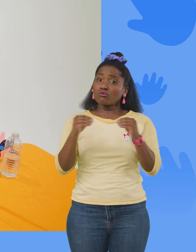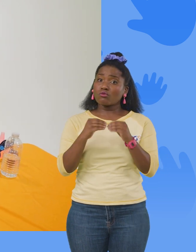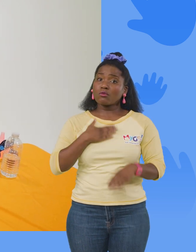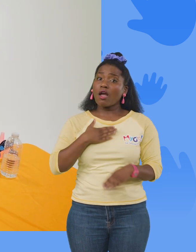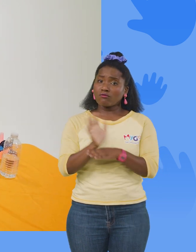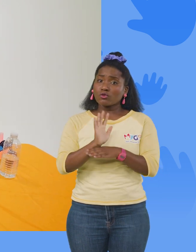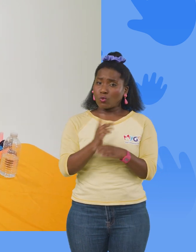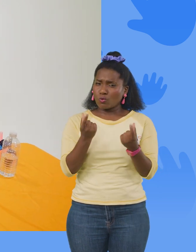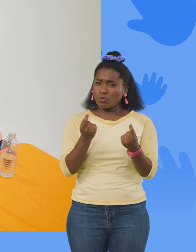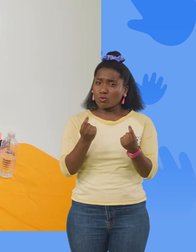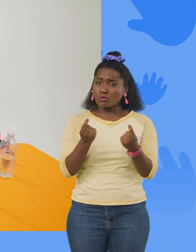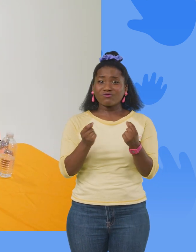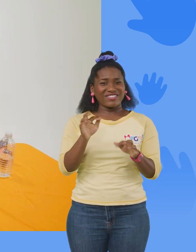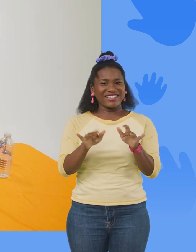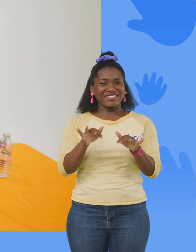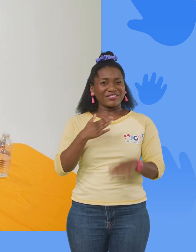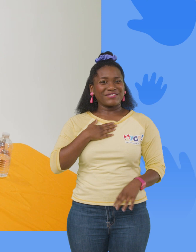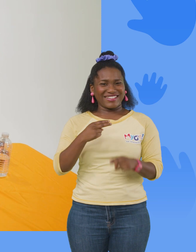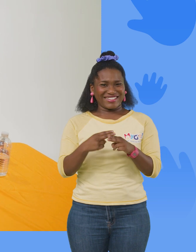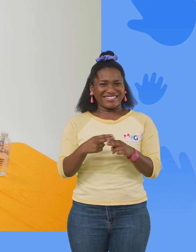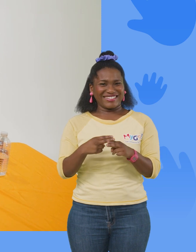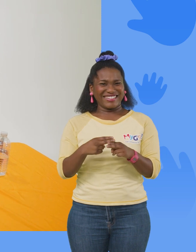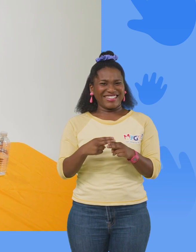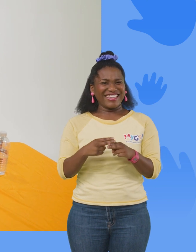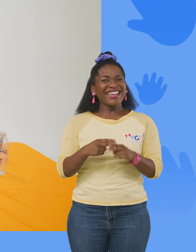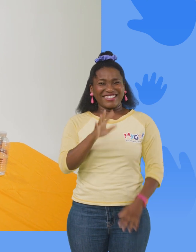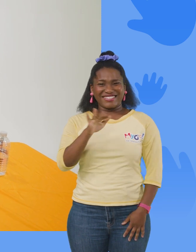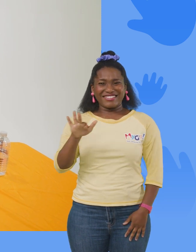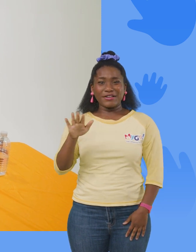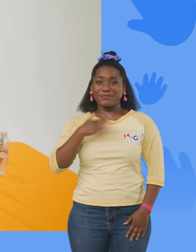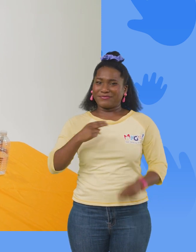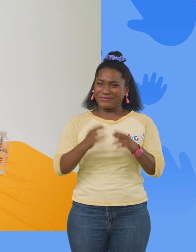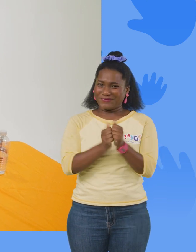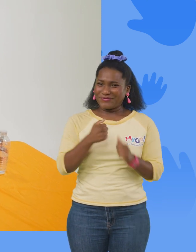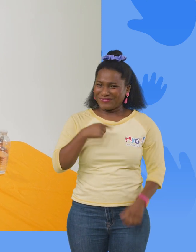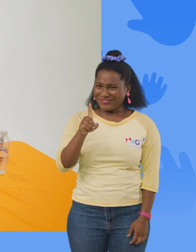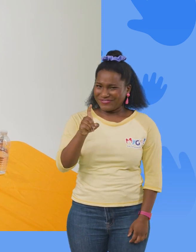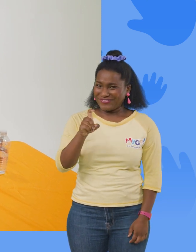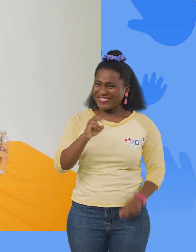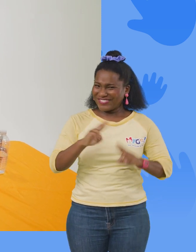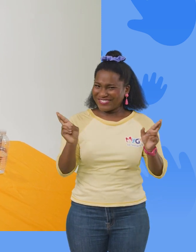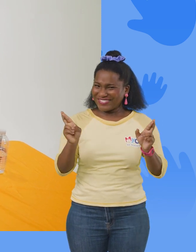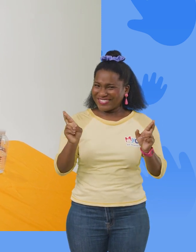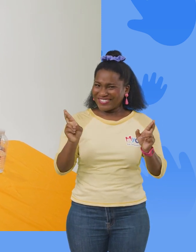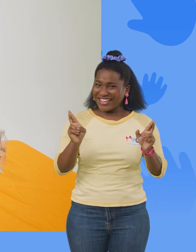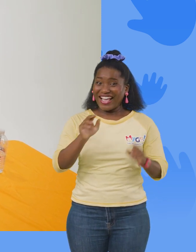watch more of my videos, all you have to do is search for my name. Will you spell my name with me? Ready?